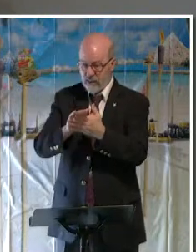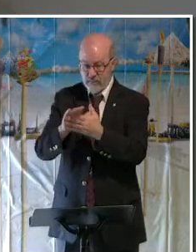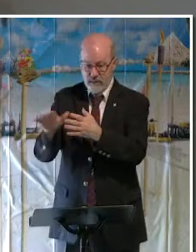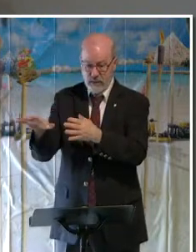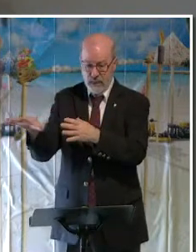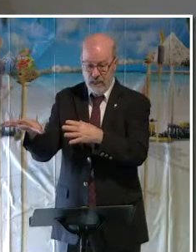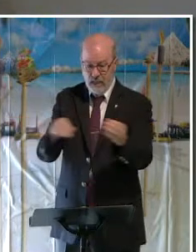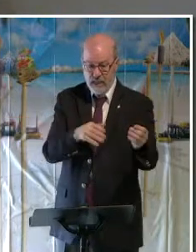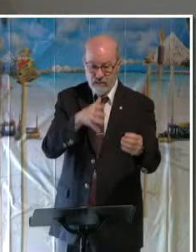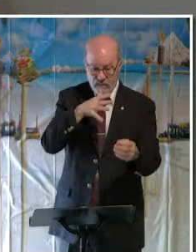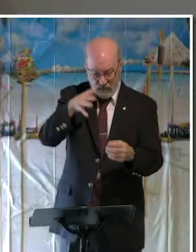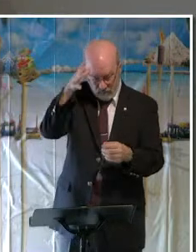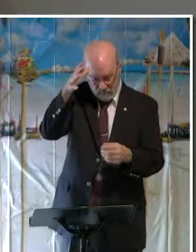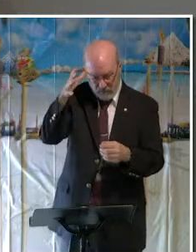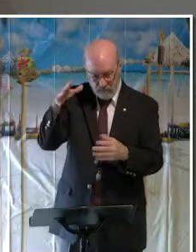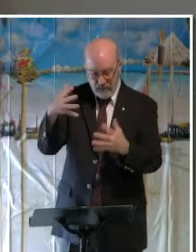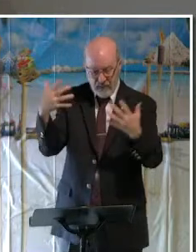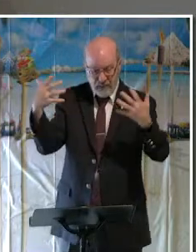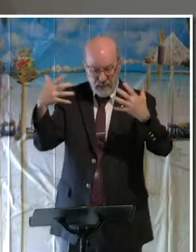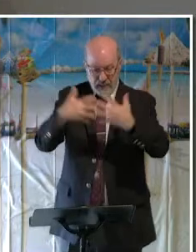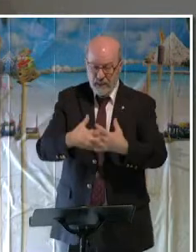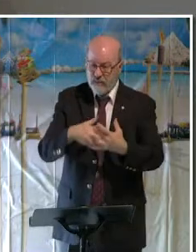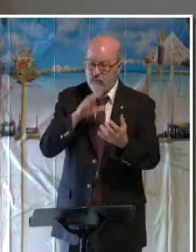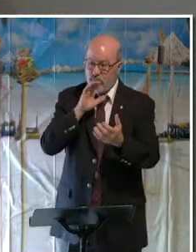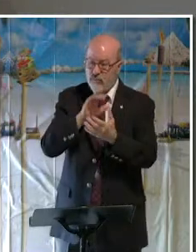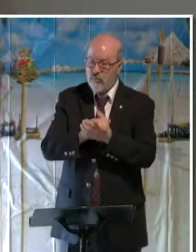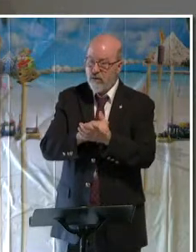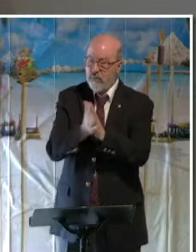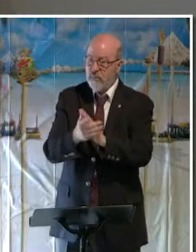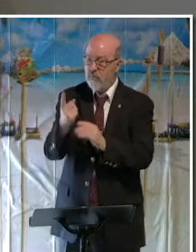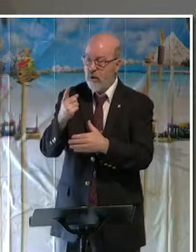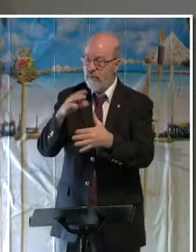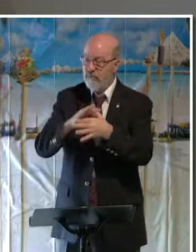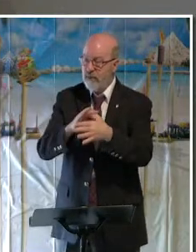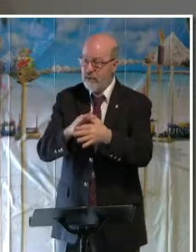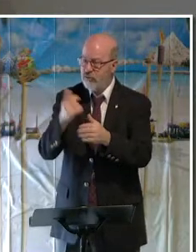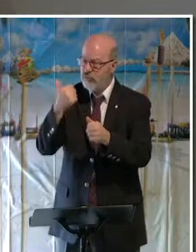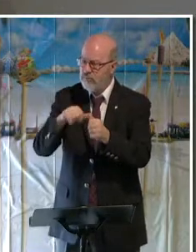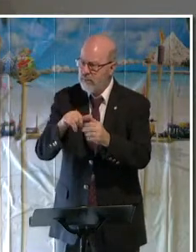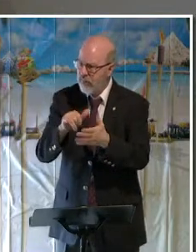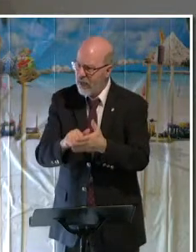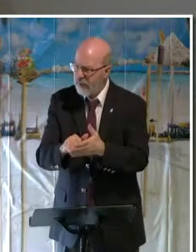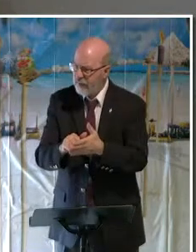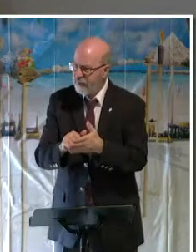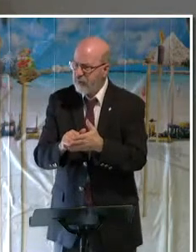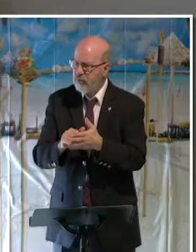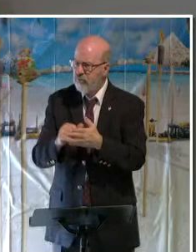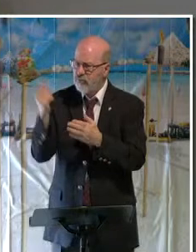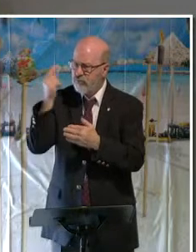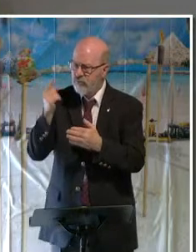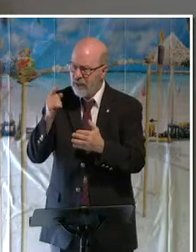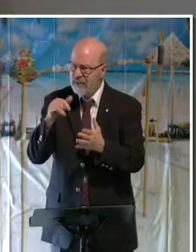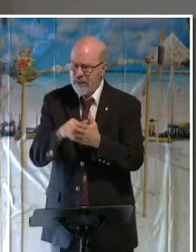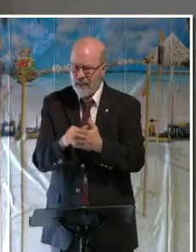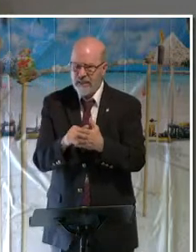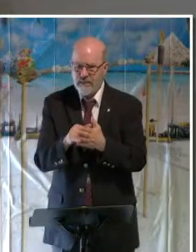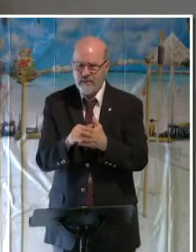leaves his father and mother and cleaves unto his wife, and they become one flesh. And God says, don't you remember that? Don't you realize